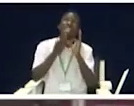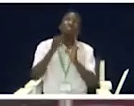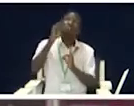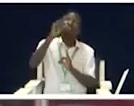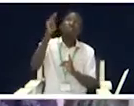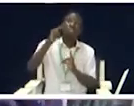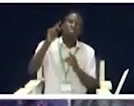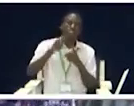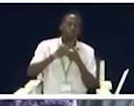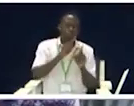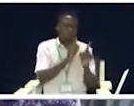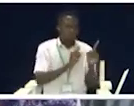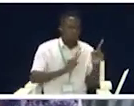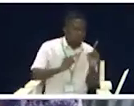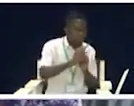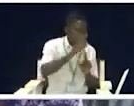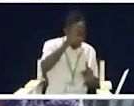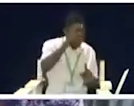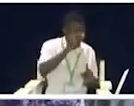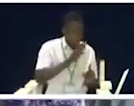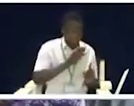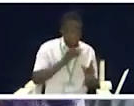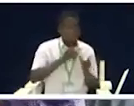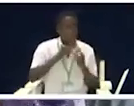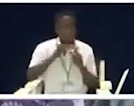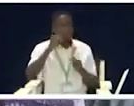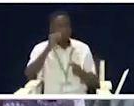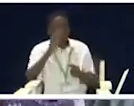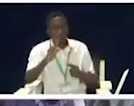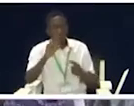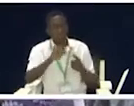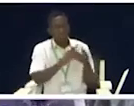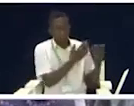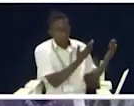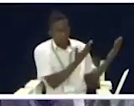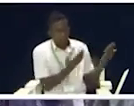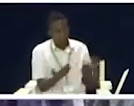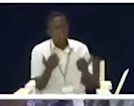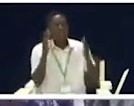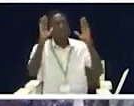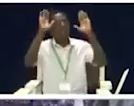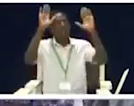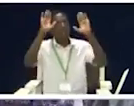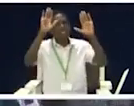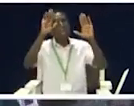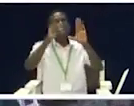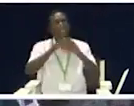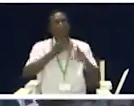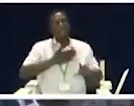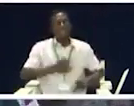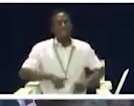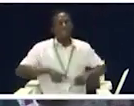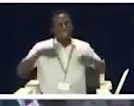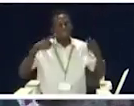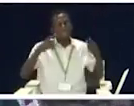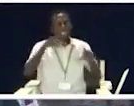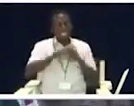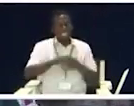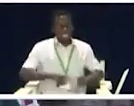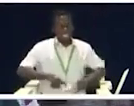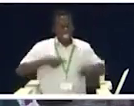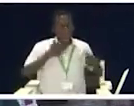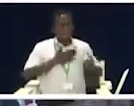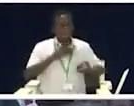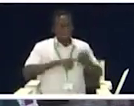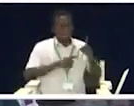a man, if you need to bypass a woman to bring about wonders in my life, in the life of my friend, do so today